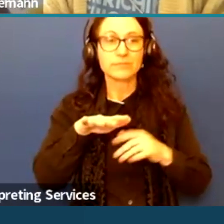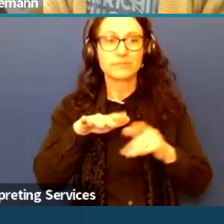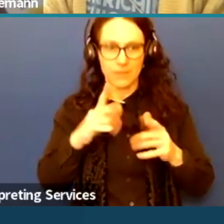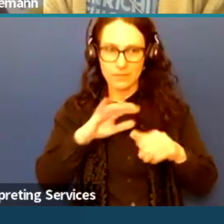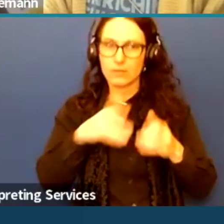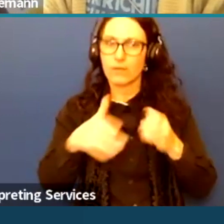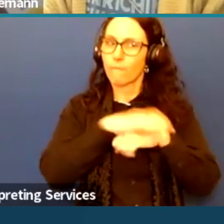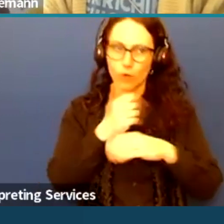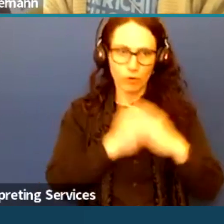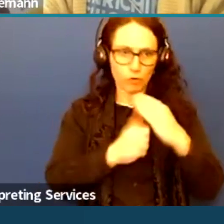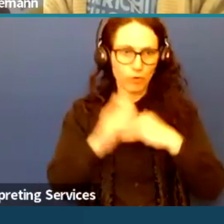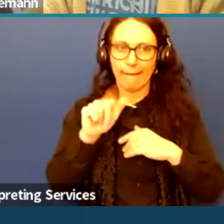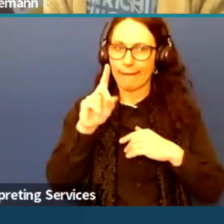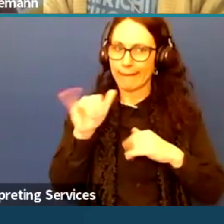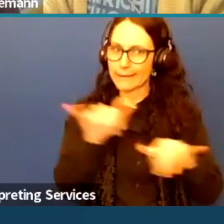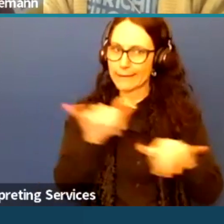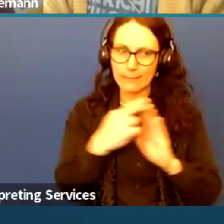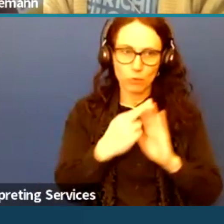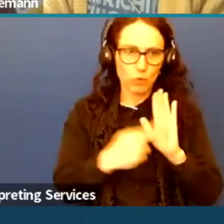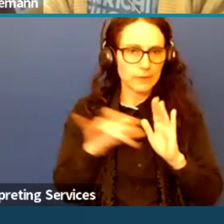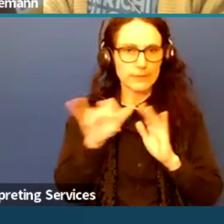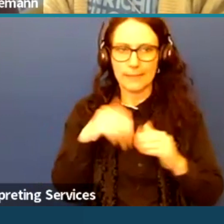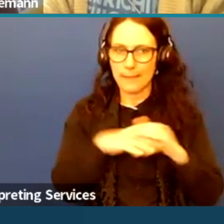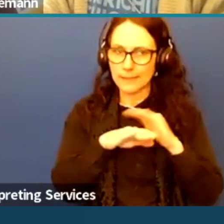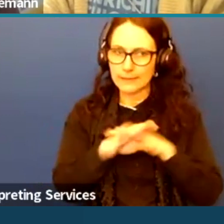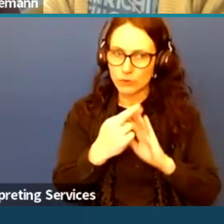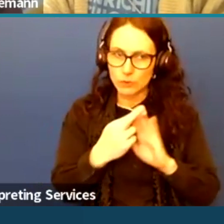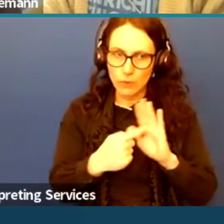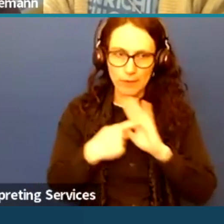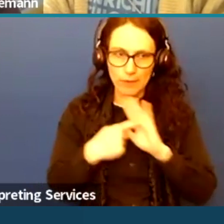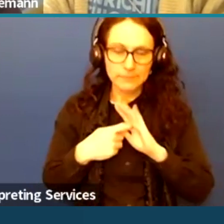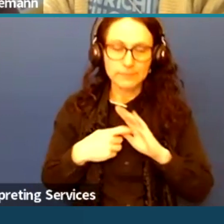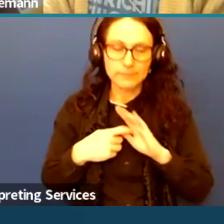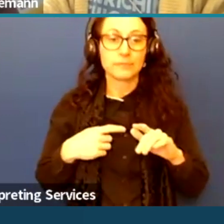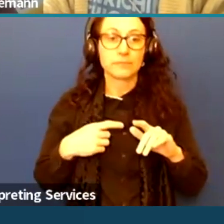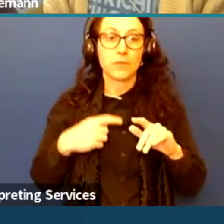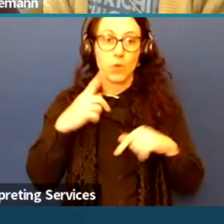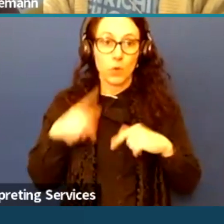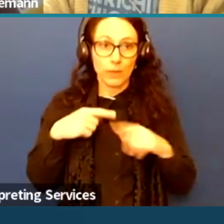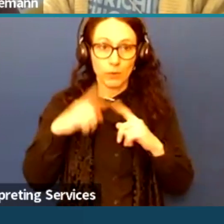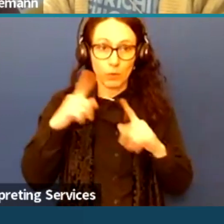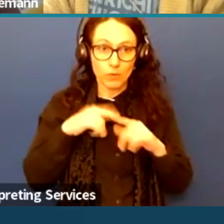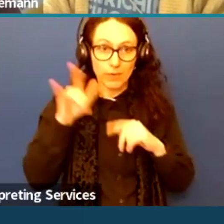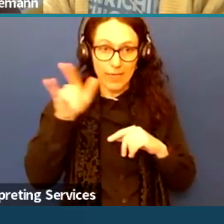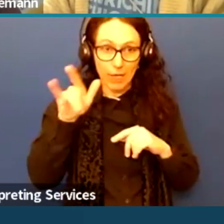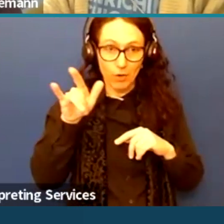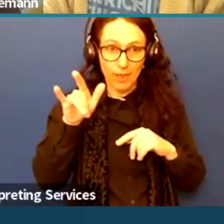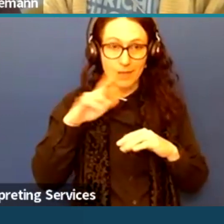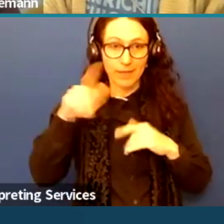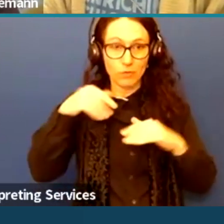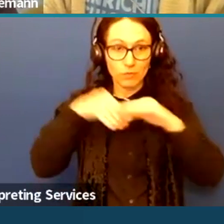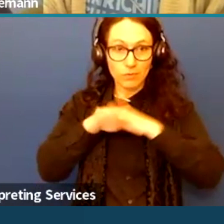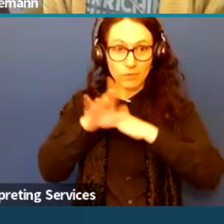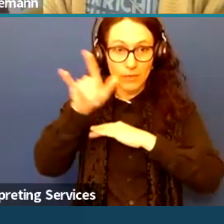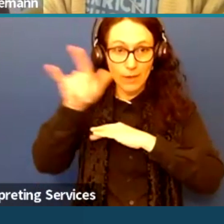ADA, same rules, same access requirements. Once you go to the airline and you're going to board the flight,